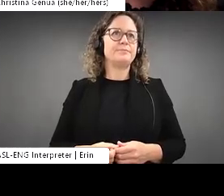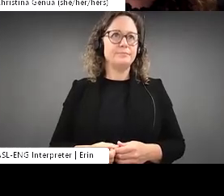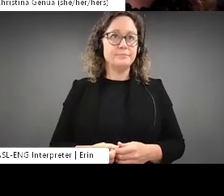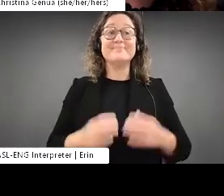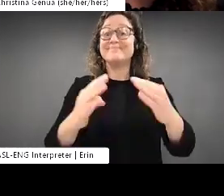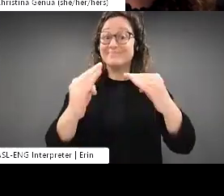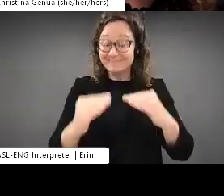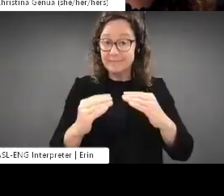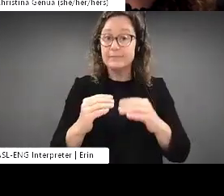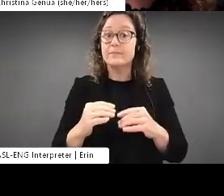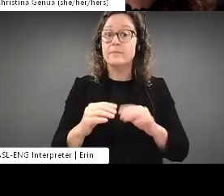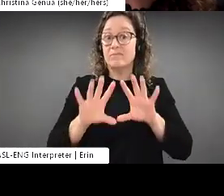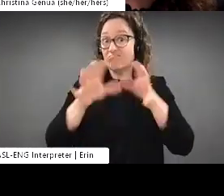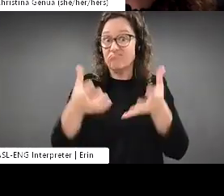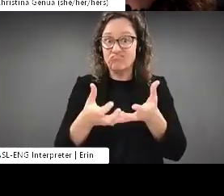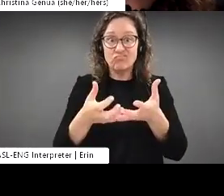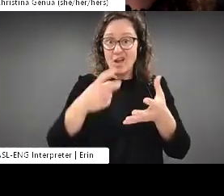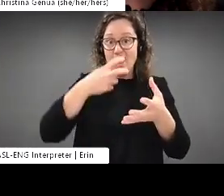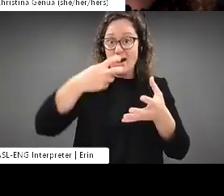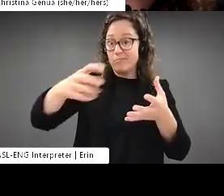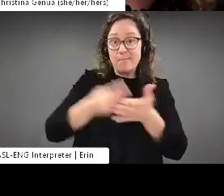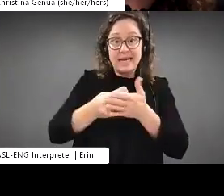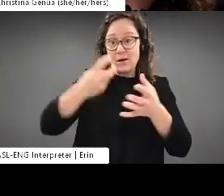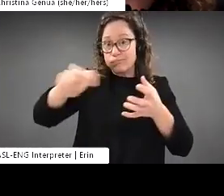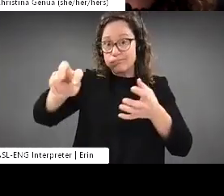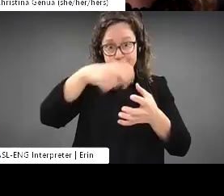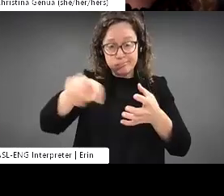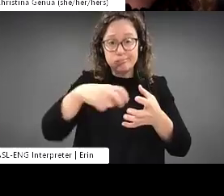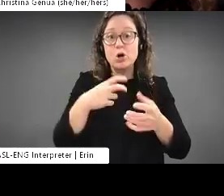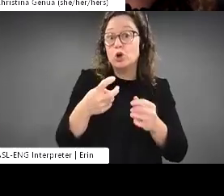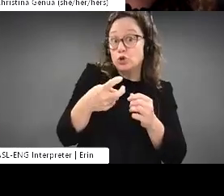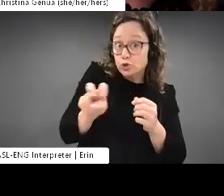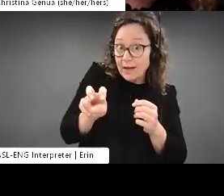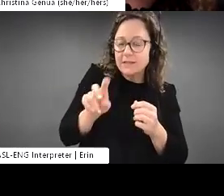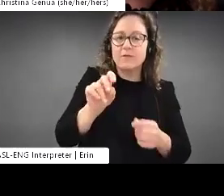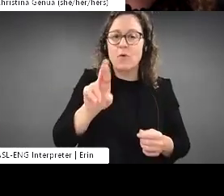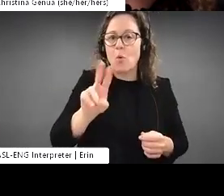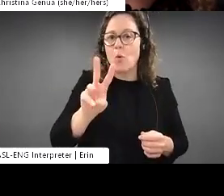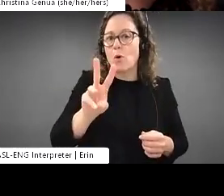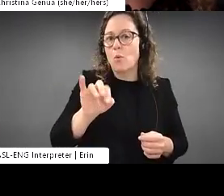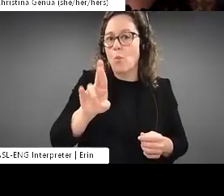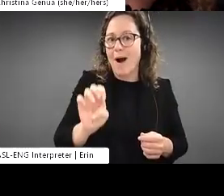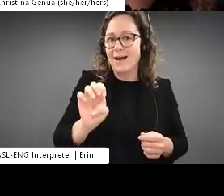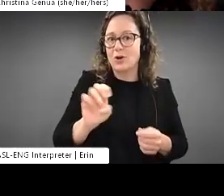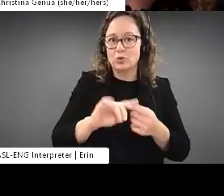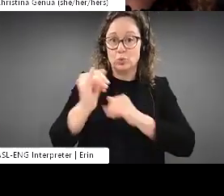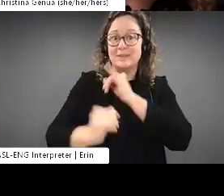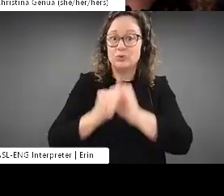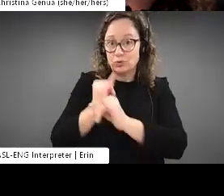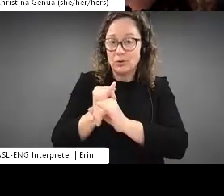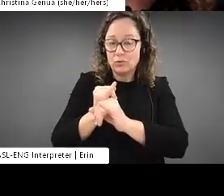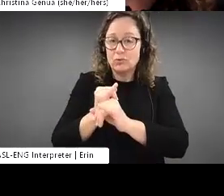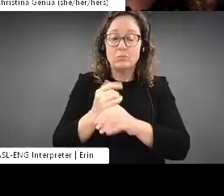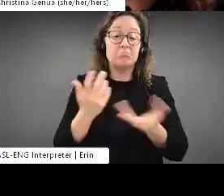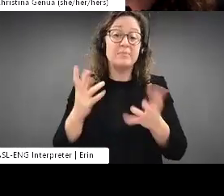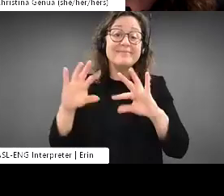International money wire money transfer or wire payment. So this lets you send money to family and friends